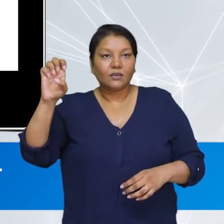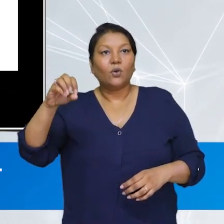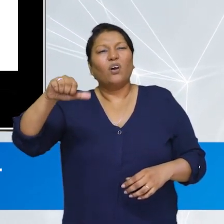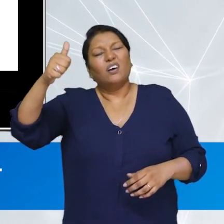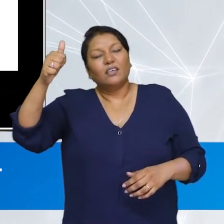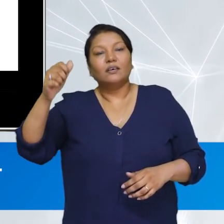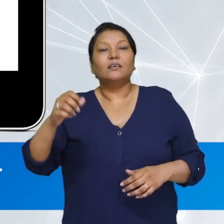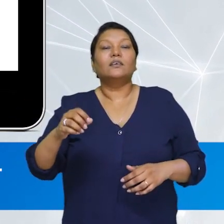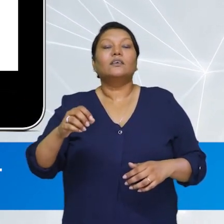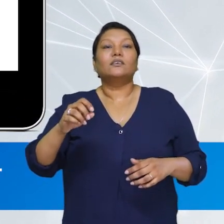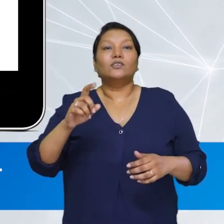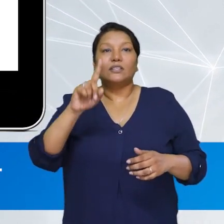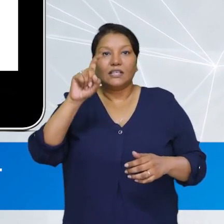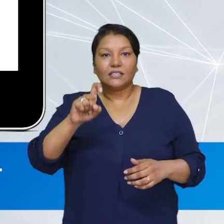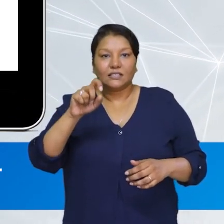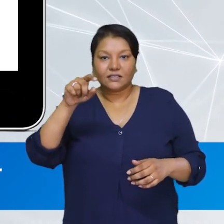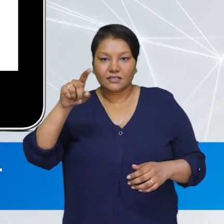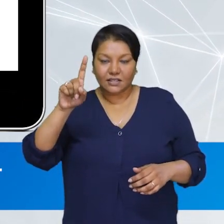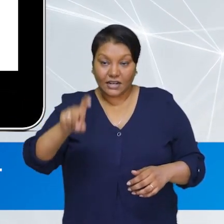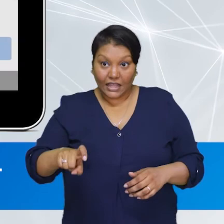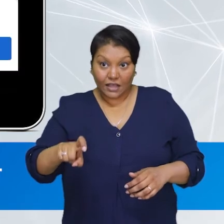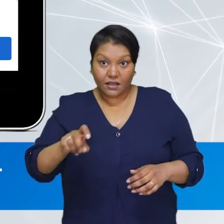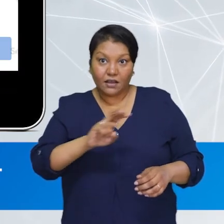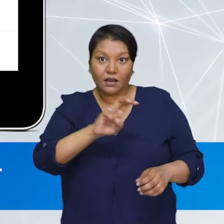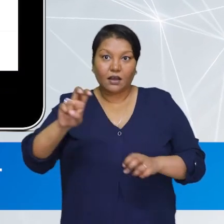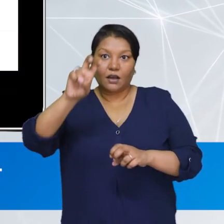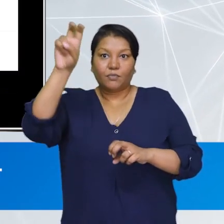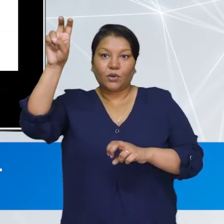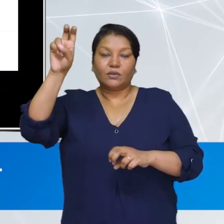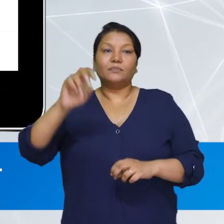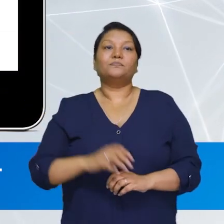drive, simply click Upload.